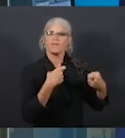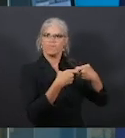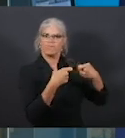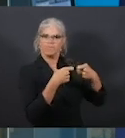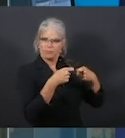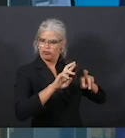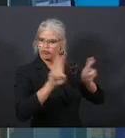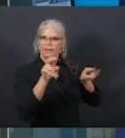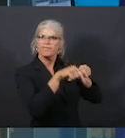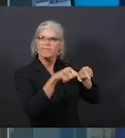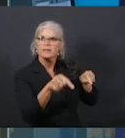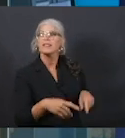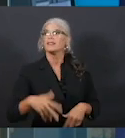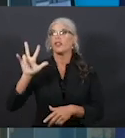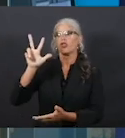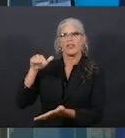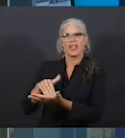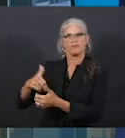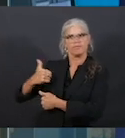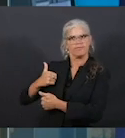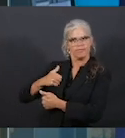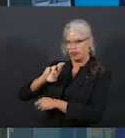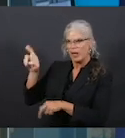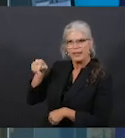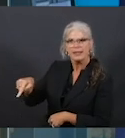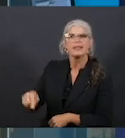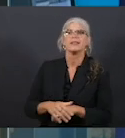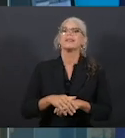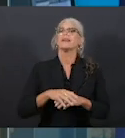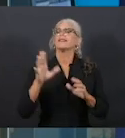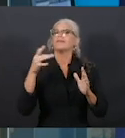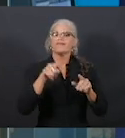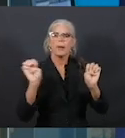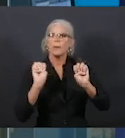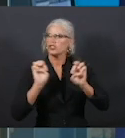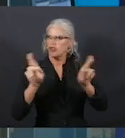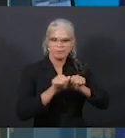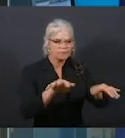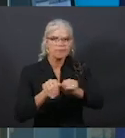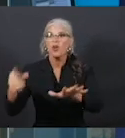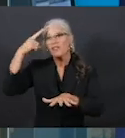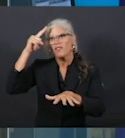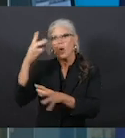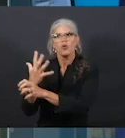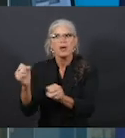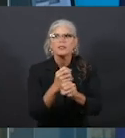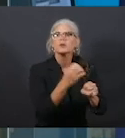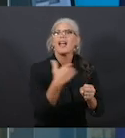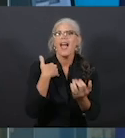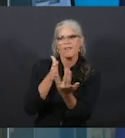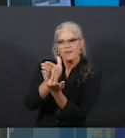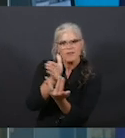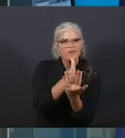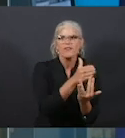to assist the state emergency response team, which includes search and rescue, route clearance, commodity distribution, and protection